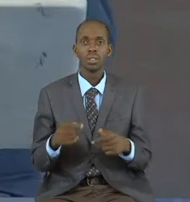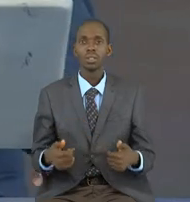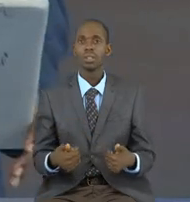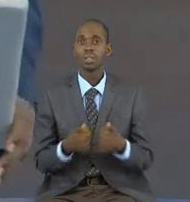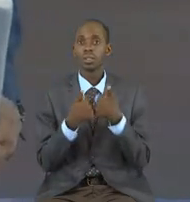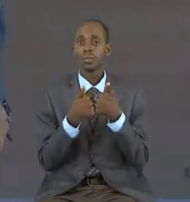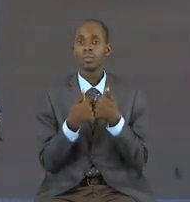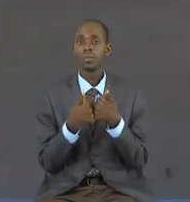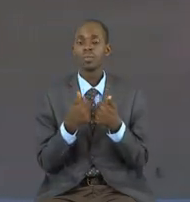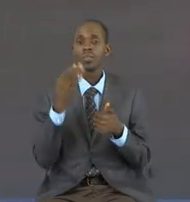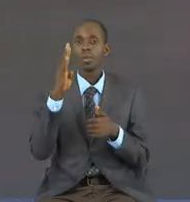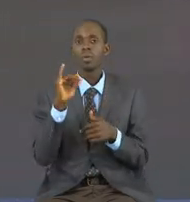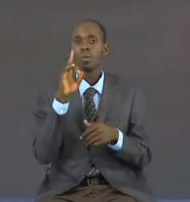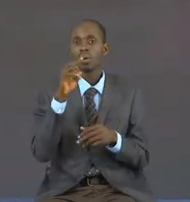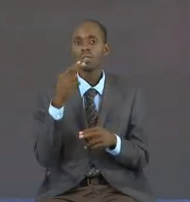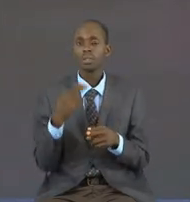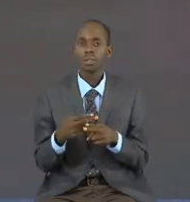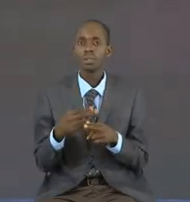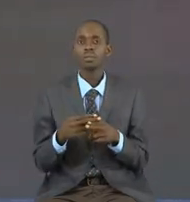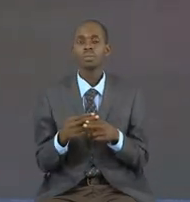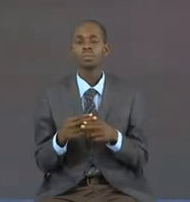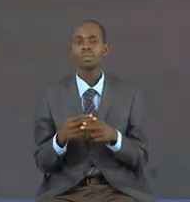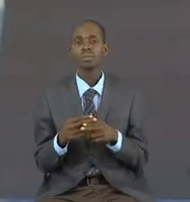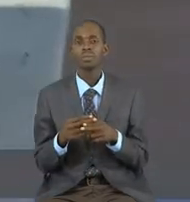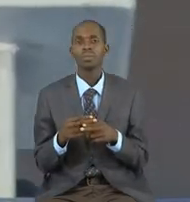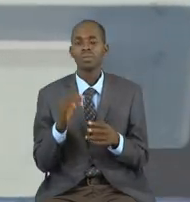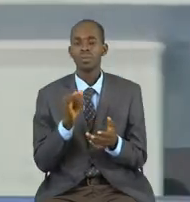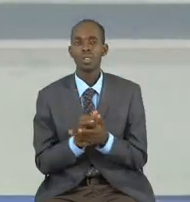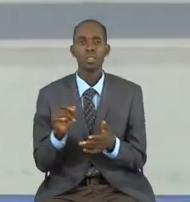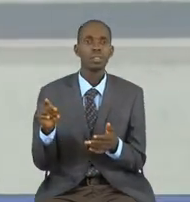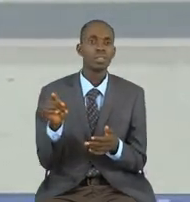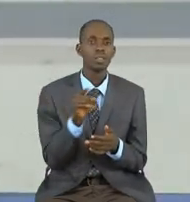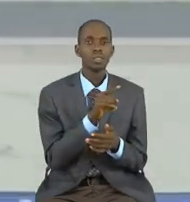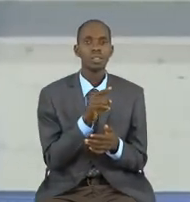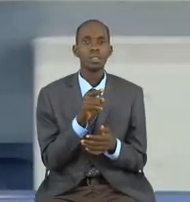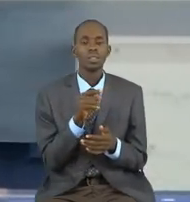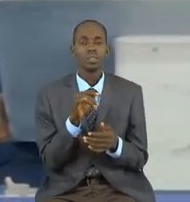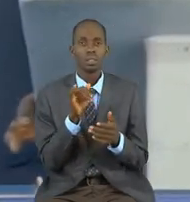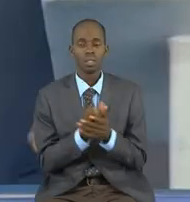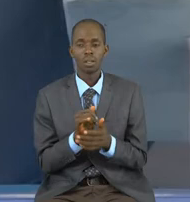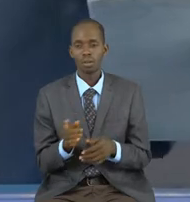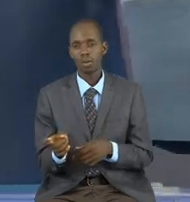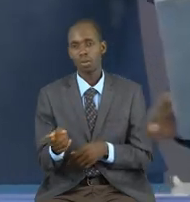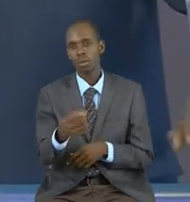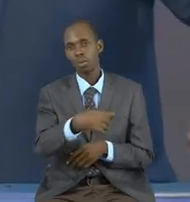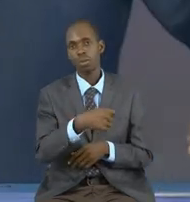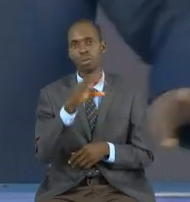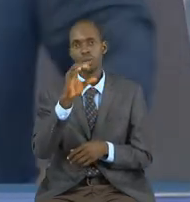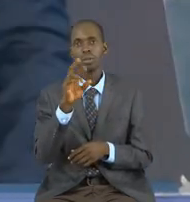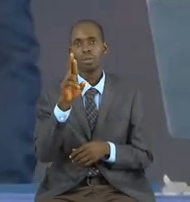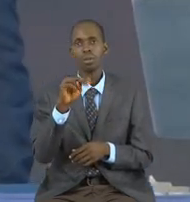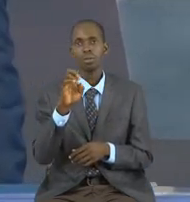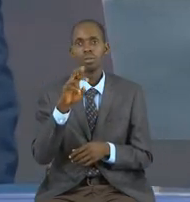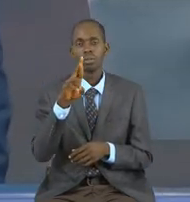what name, be it known to you that that cornerstone that you have rejected